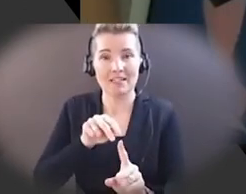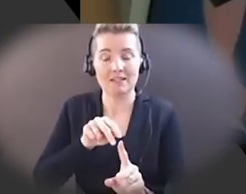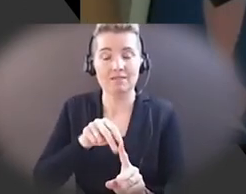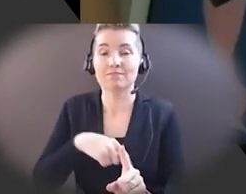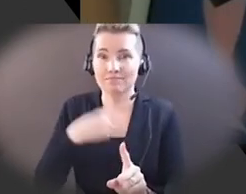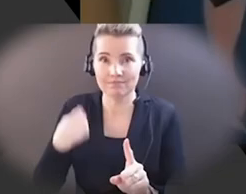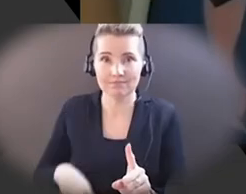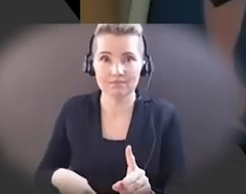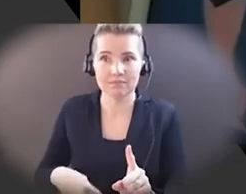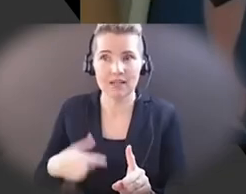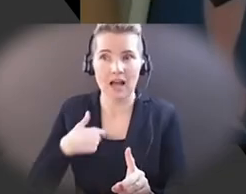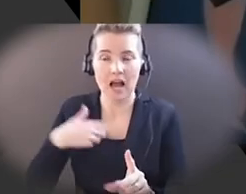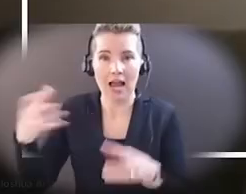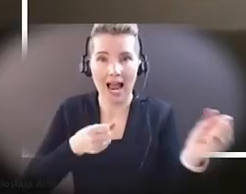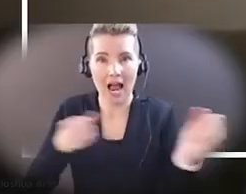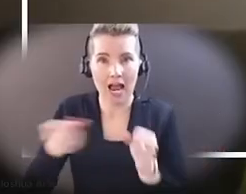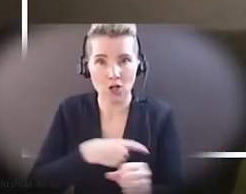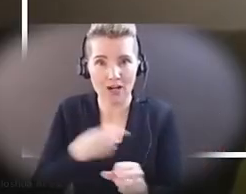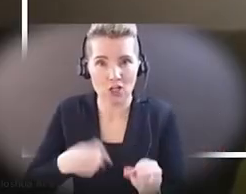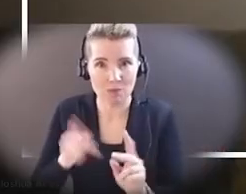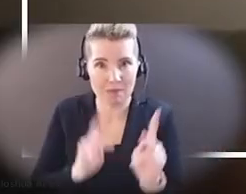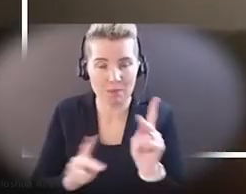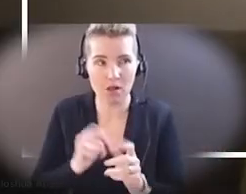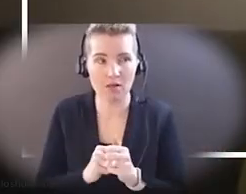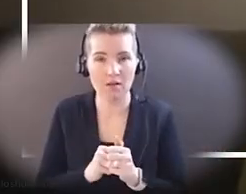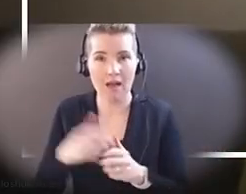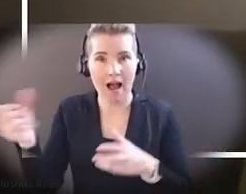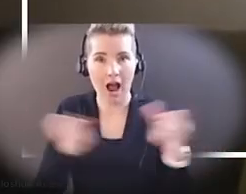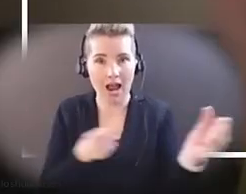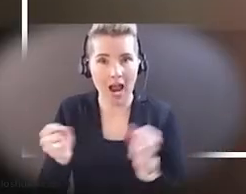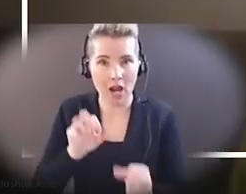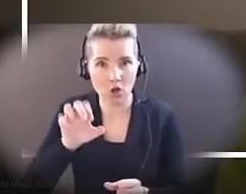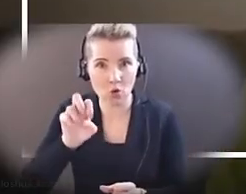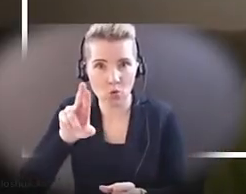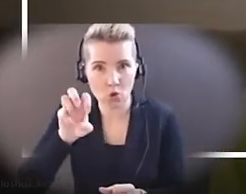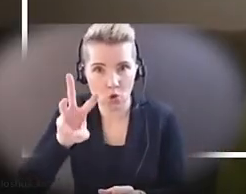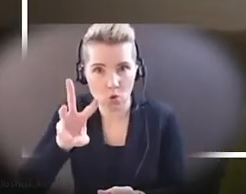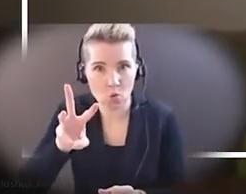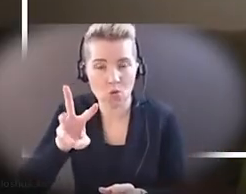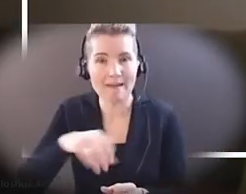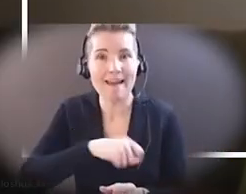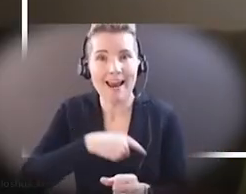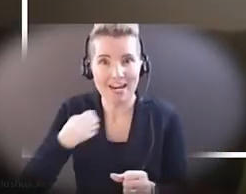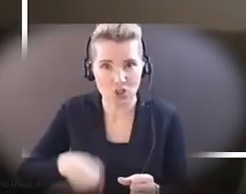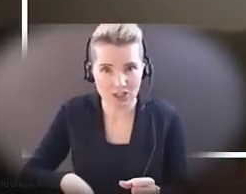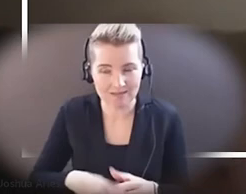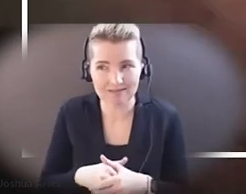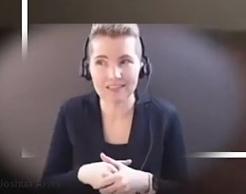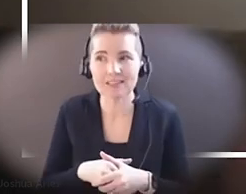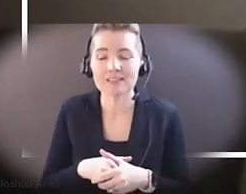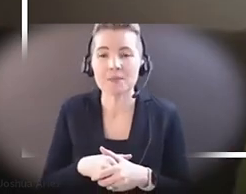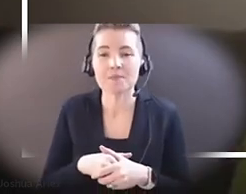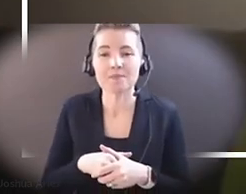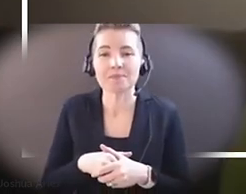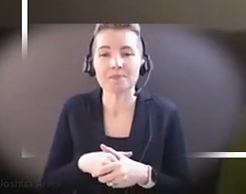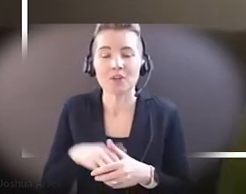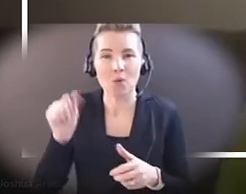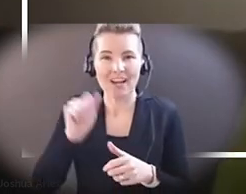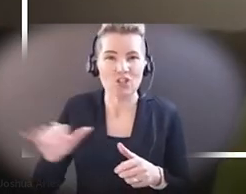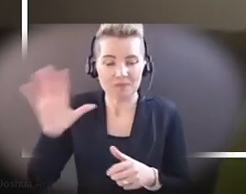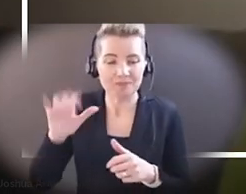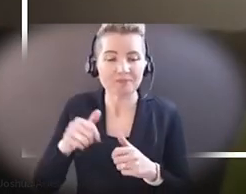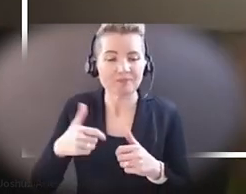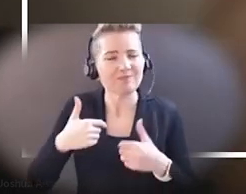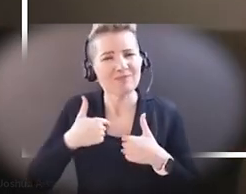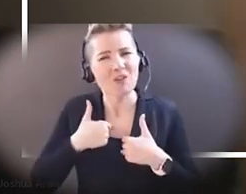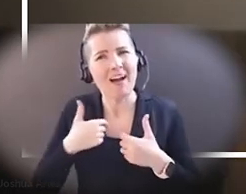people in it. I happen to have Asian crew in it. It just opened up so many connections that I never really, that I kind of took for granted.